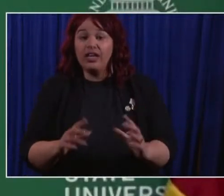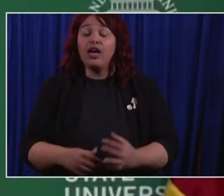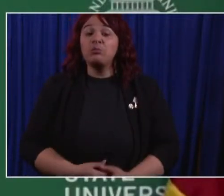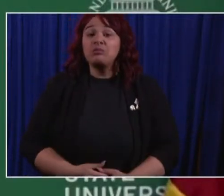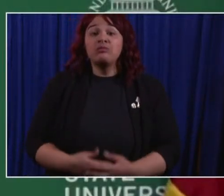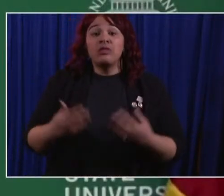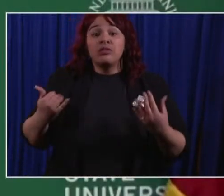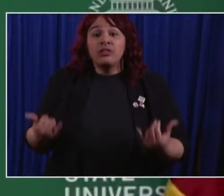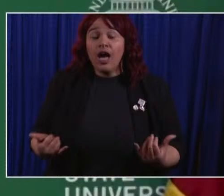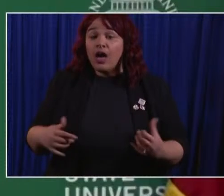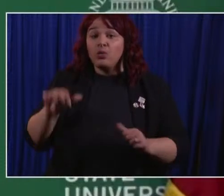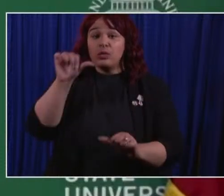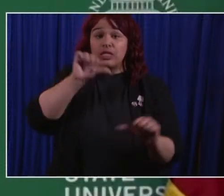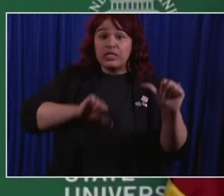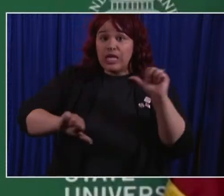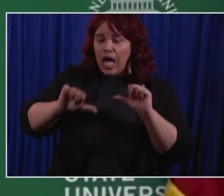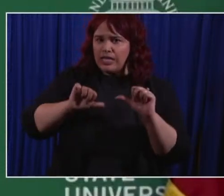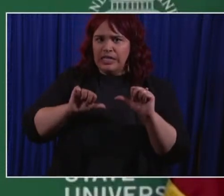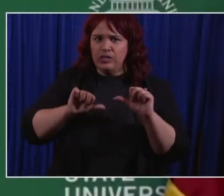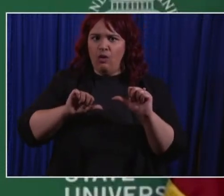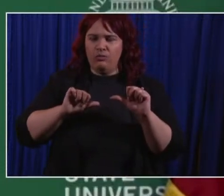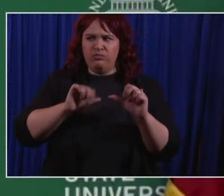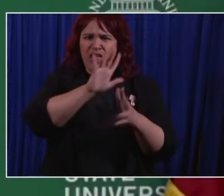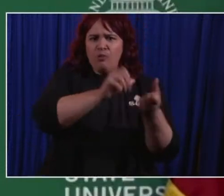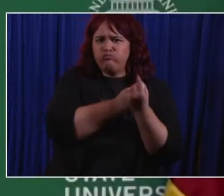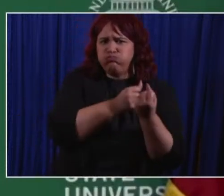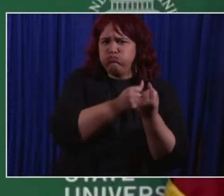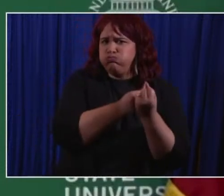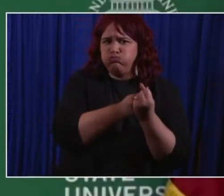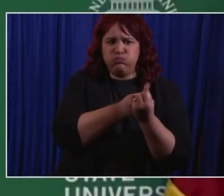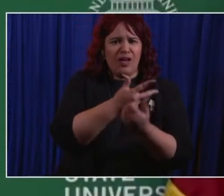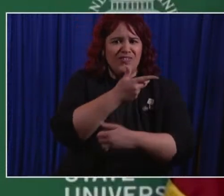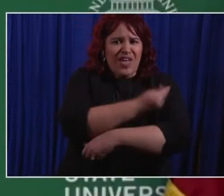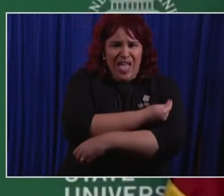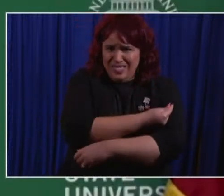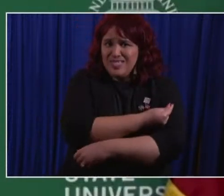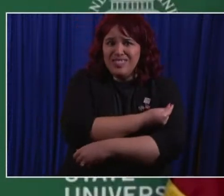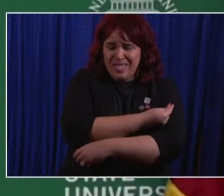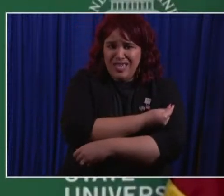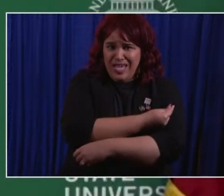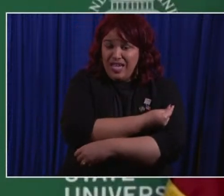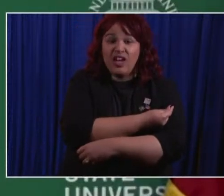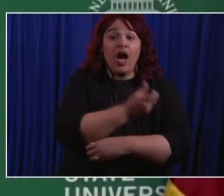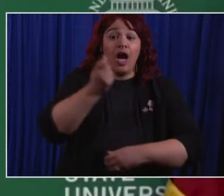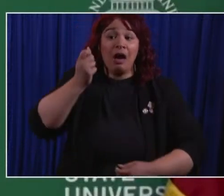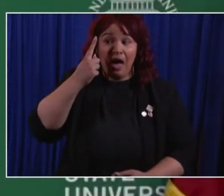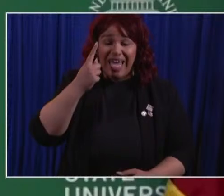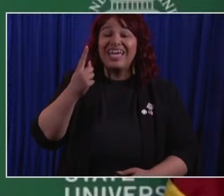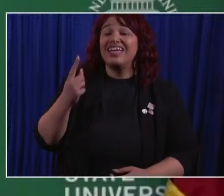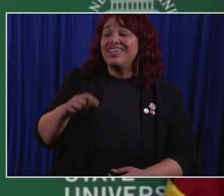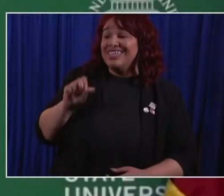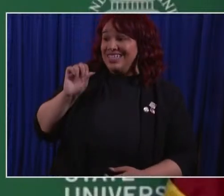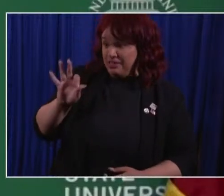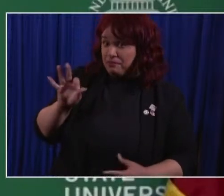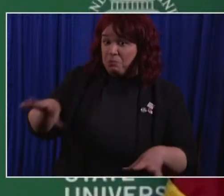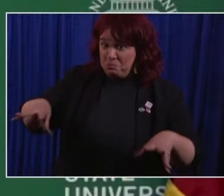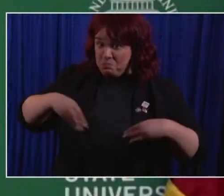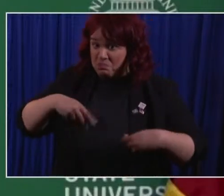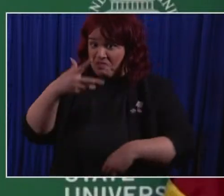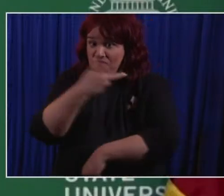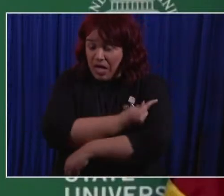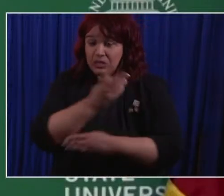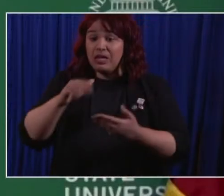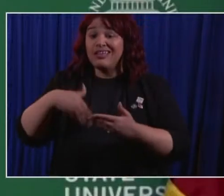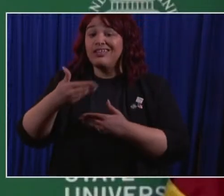scientists with doctors will tell you that if you get vaccinated, you know, your risk is a lot less than anything